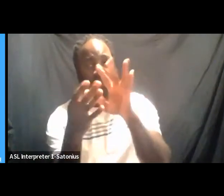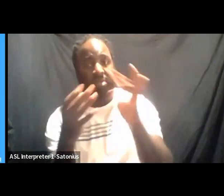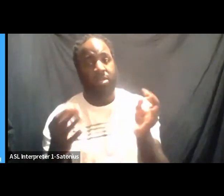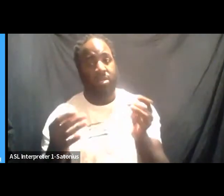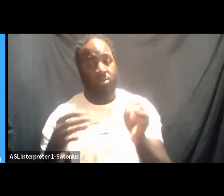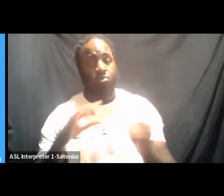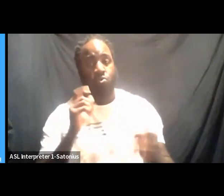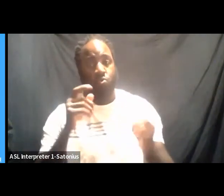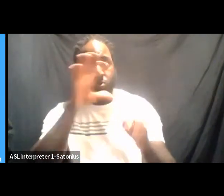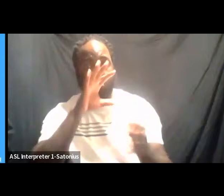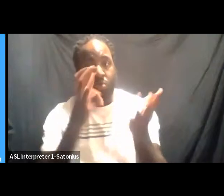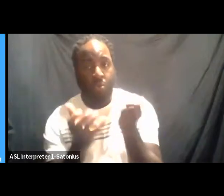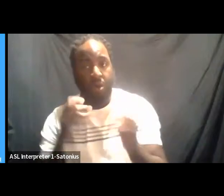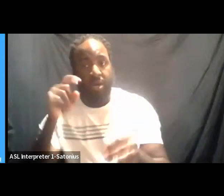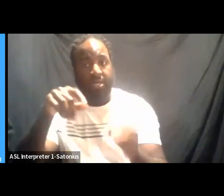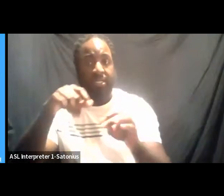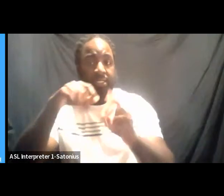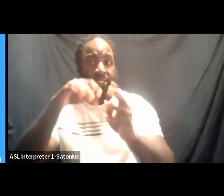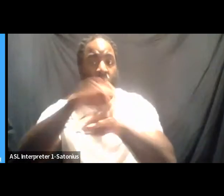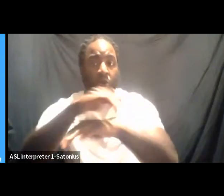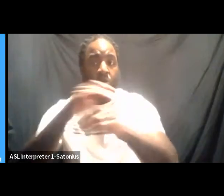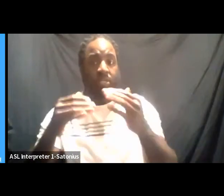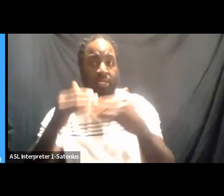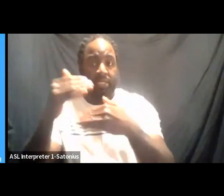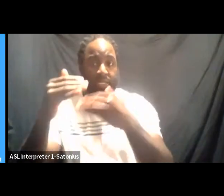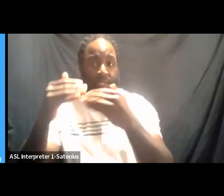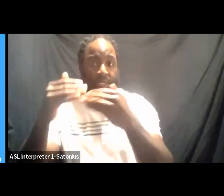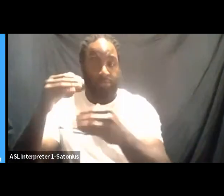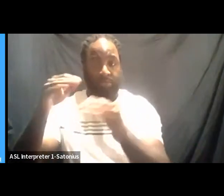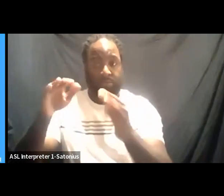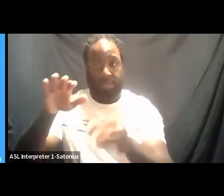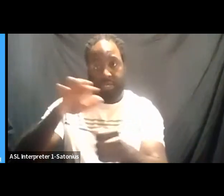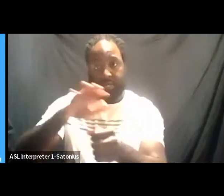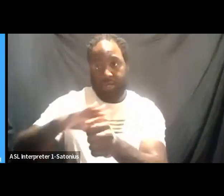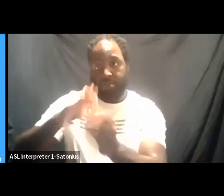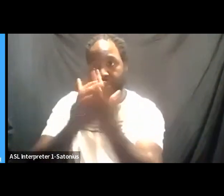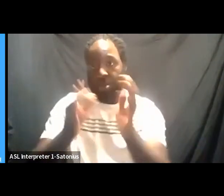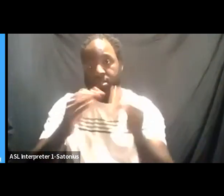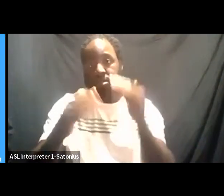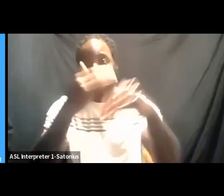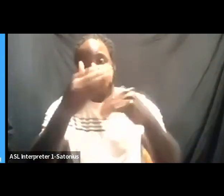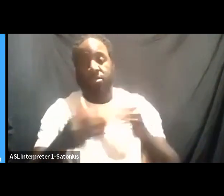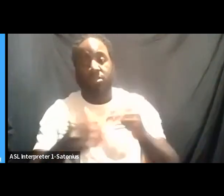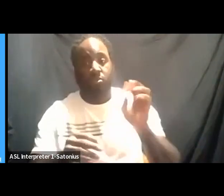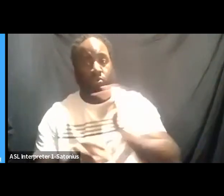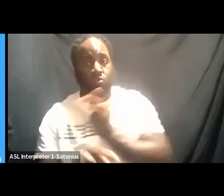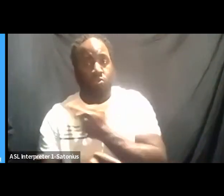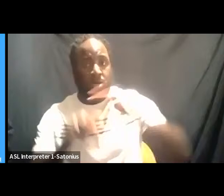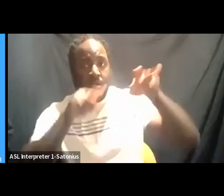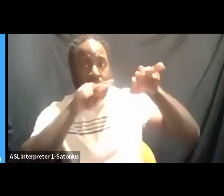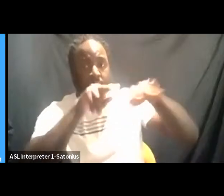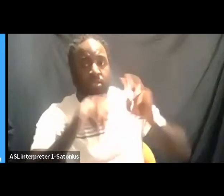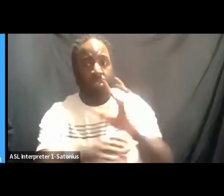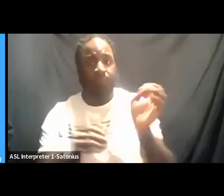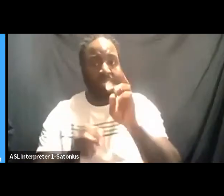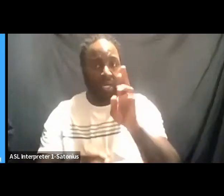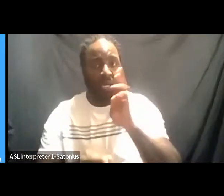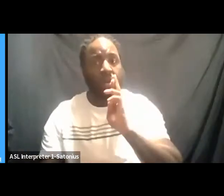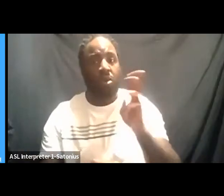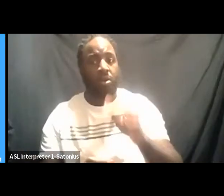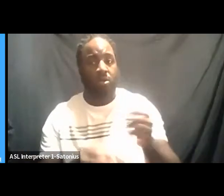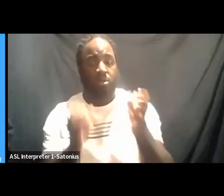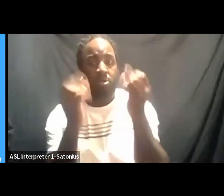at this early stage in the process. We'll look into this, certainly. And there are, of course,